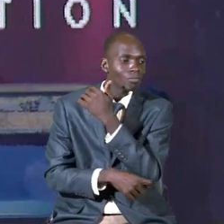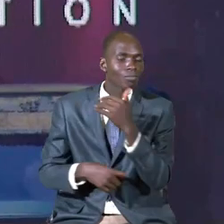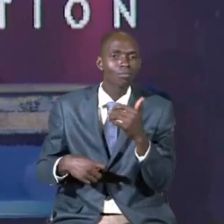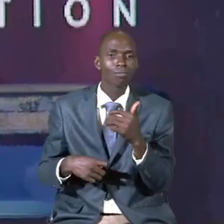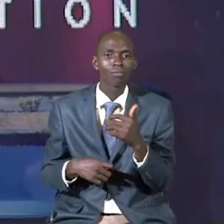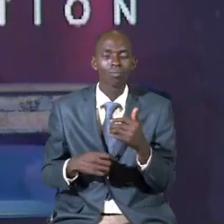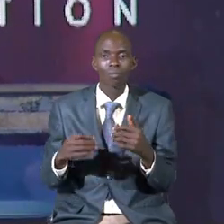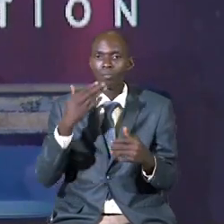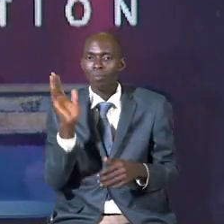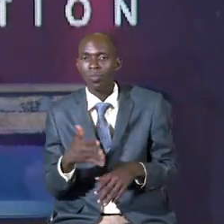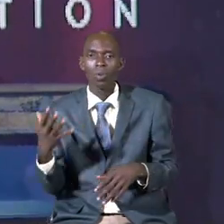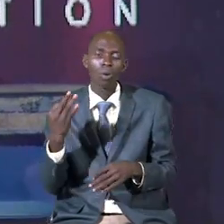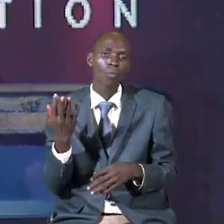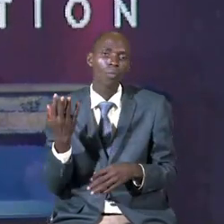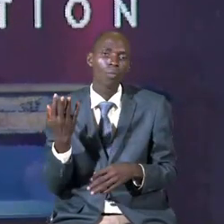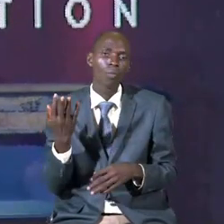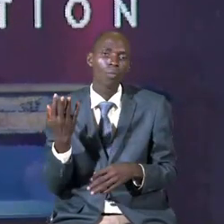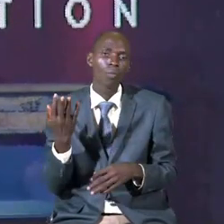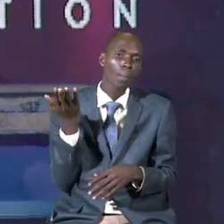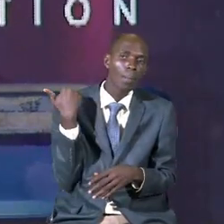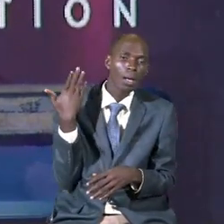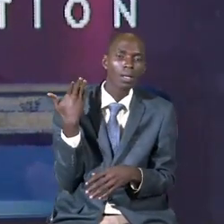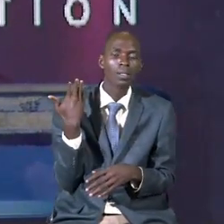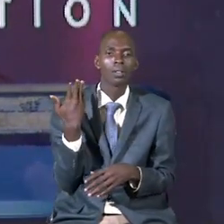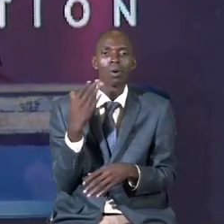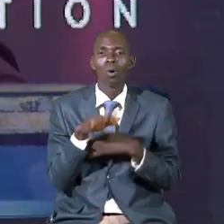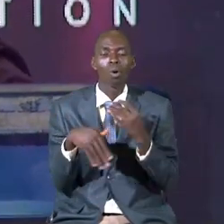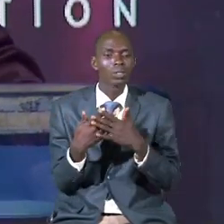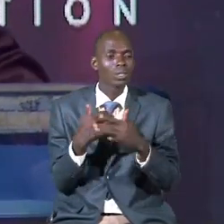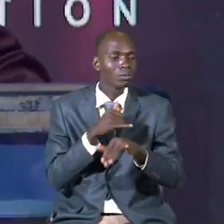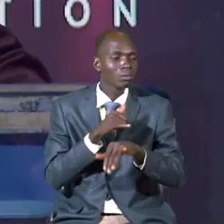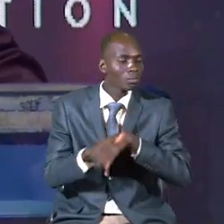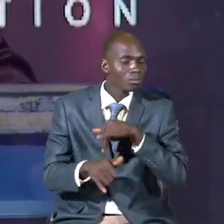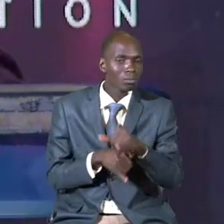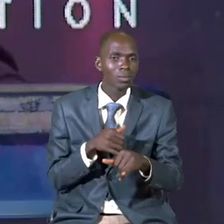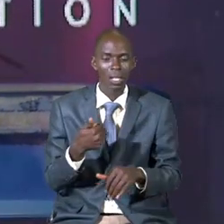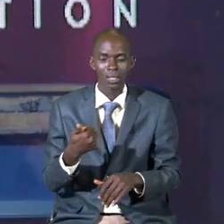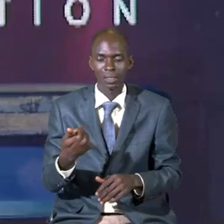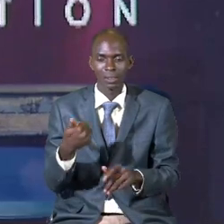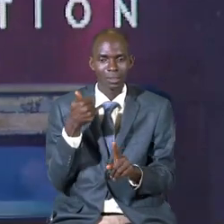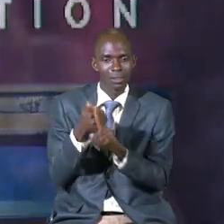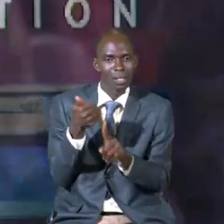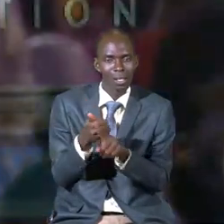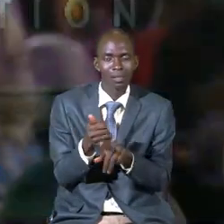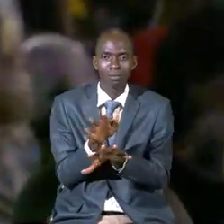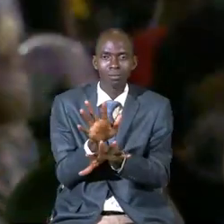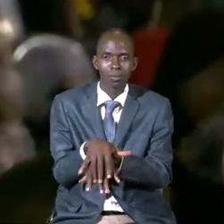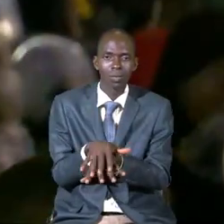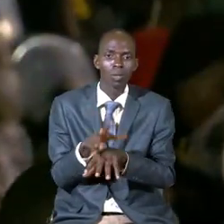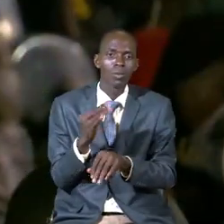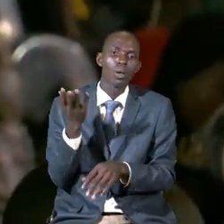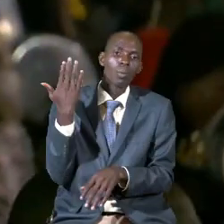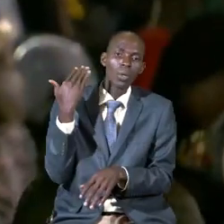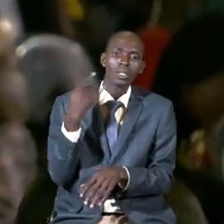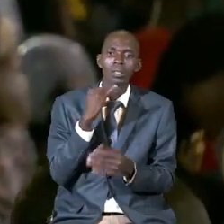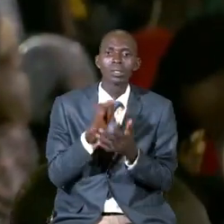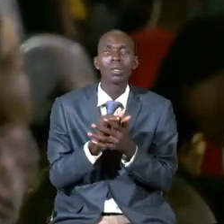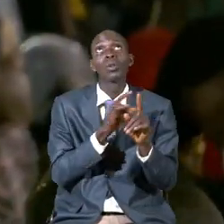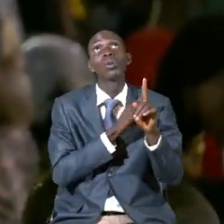deception of the past all the self-deception of the past and say lord here am